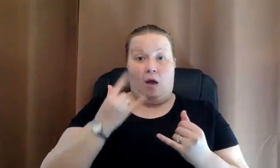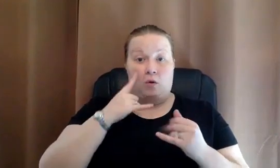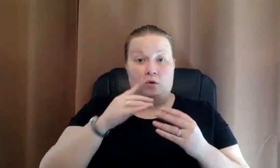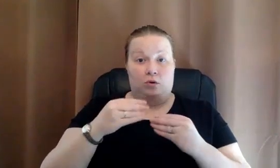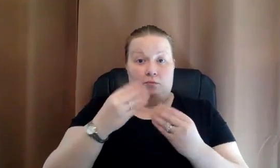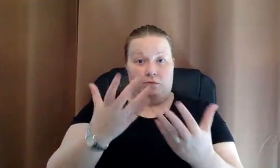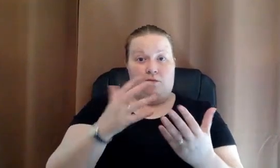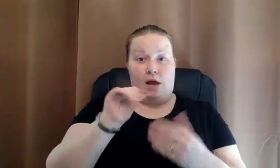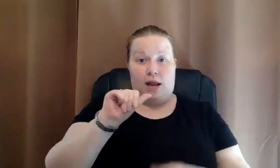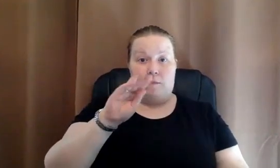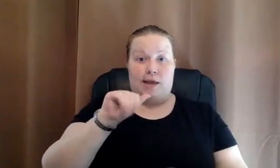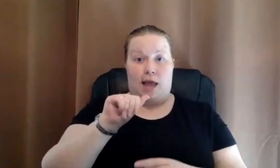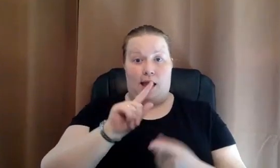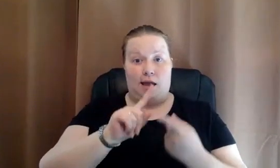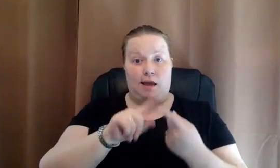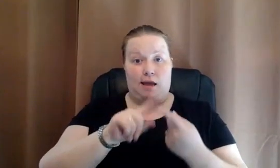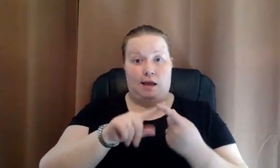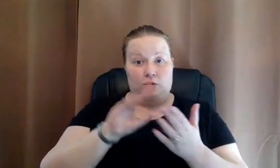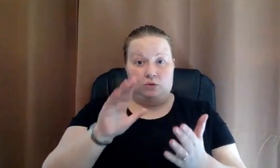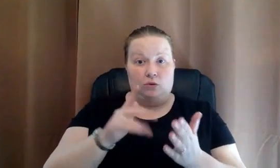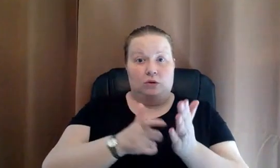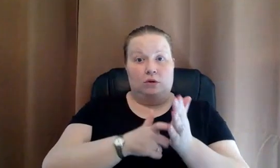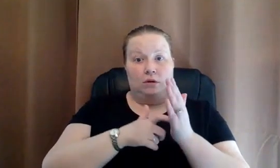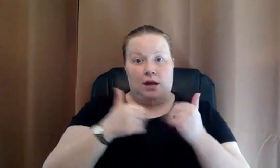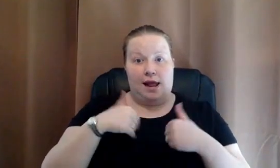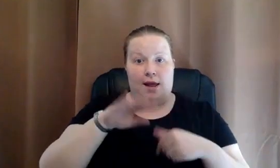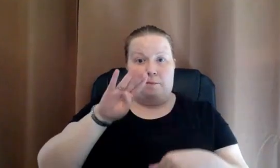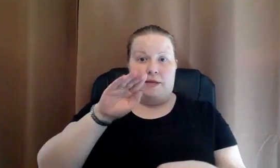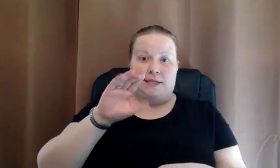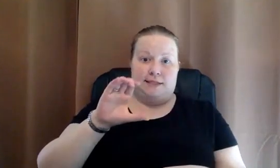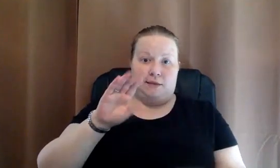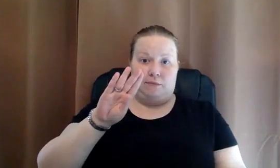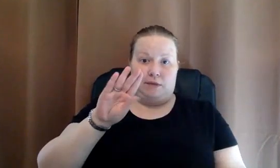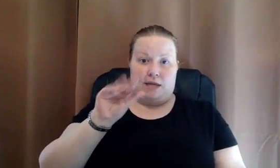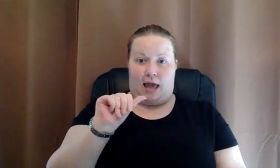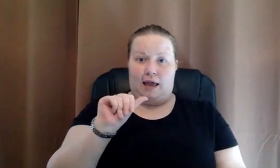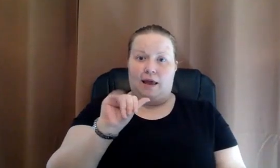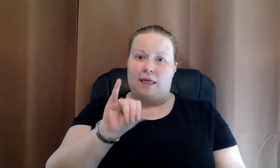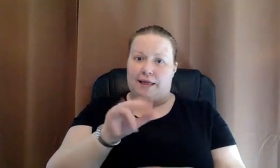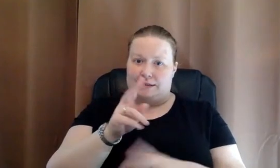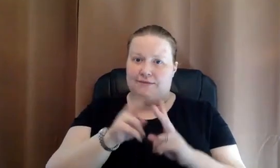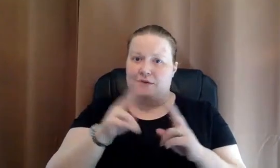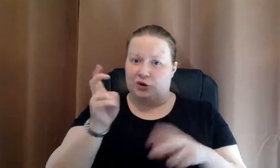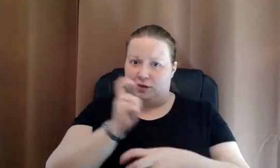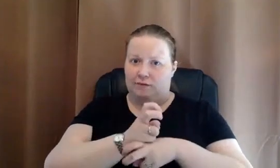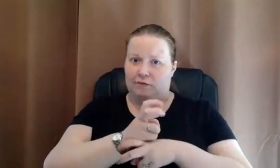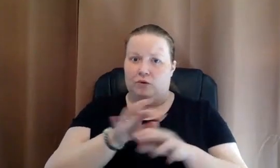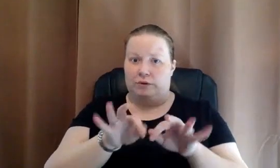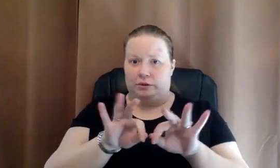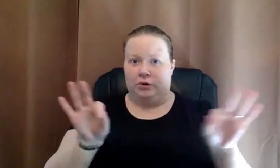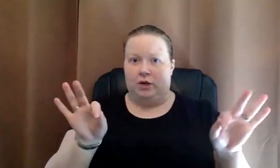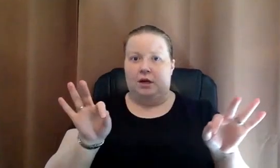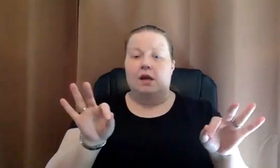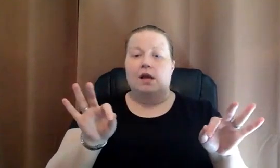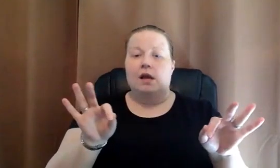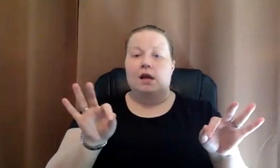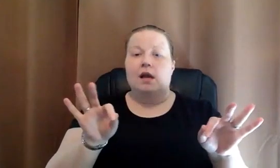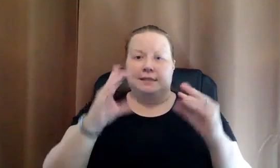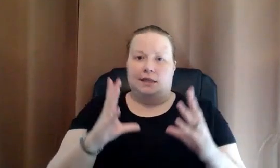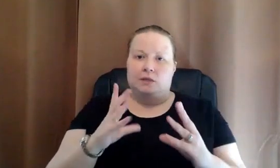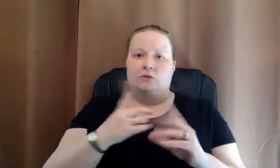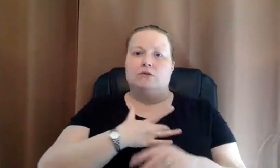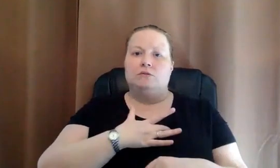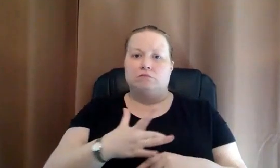to students, you have to have a BCBA, which is a very hard degree to get. And teachers usually get it,